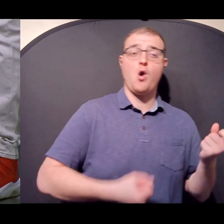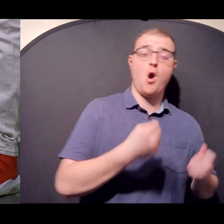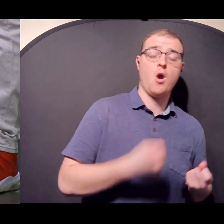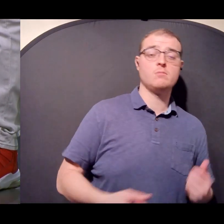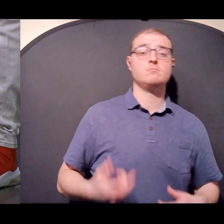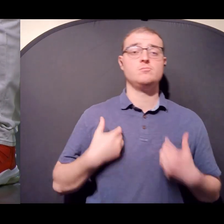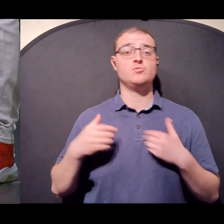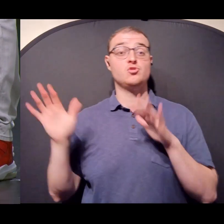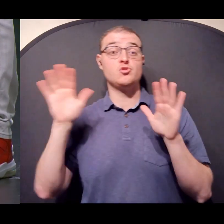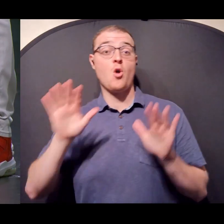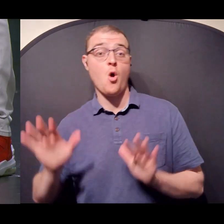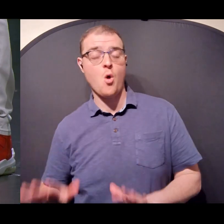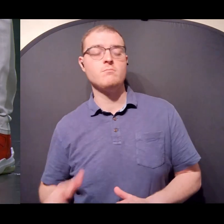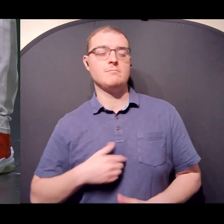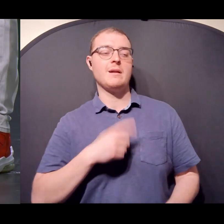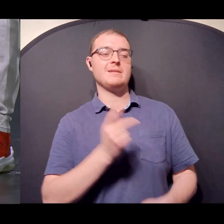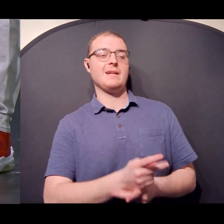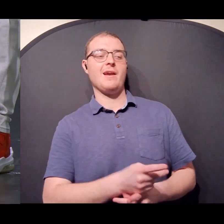snow.